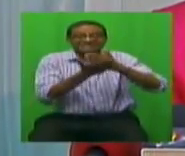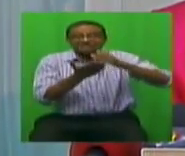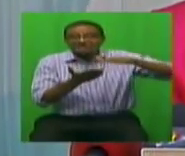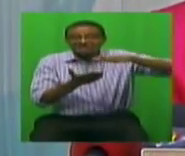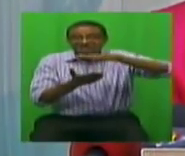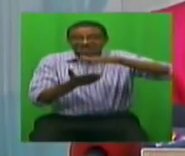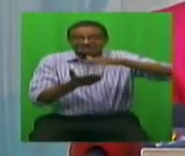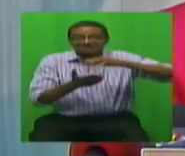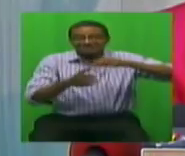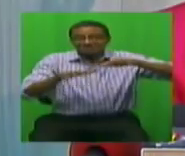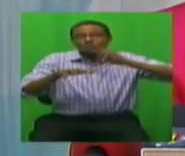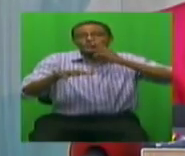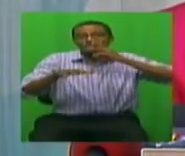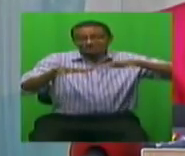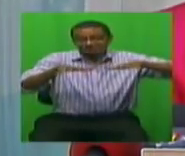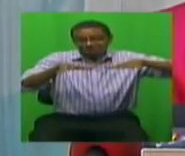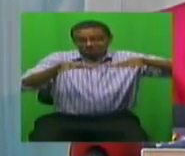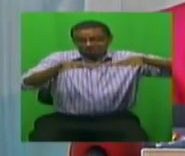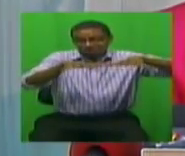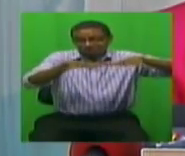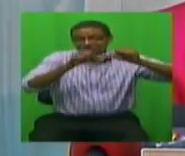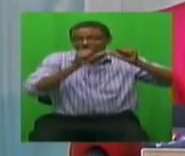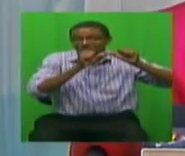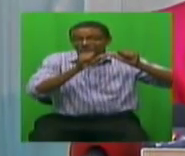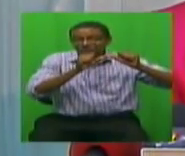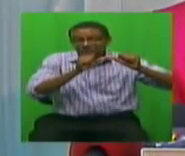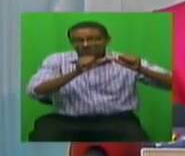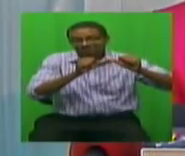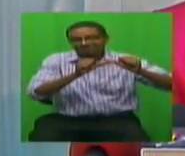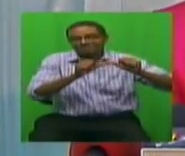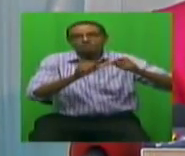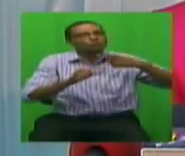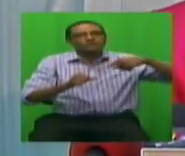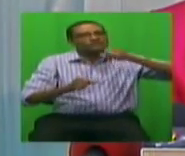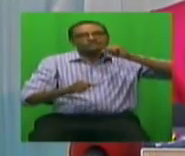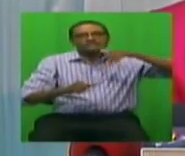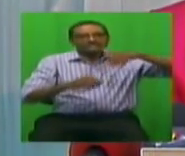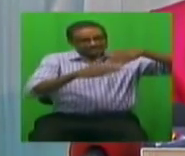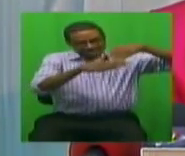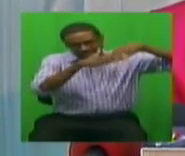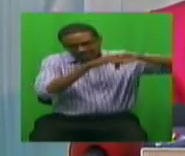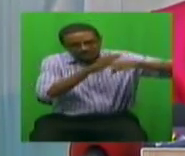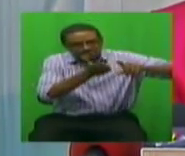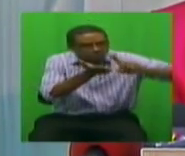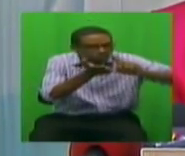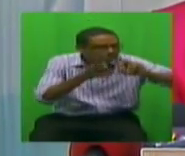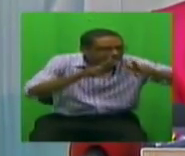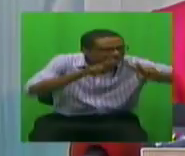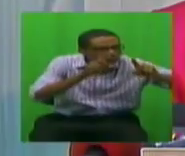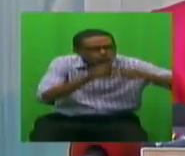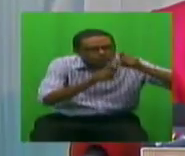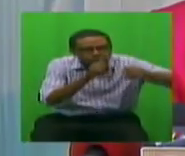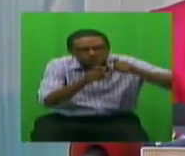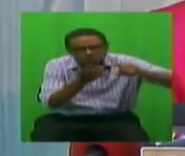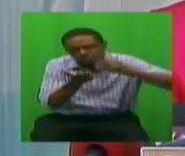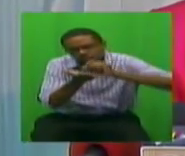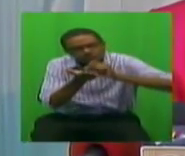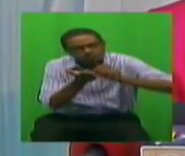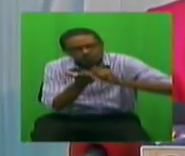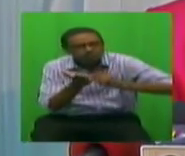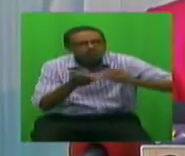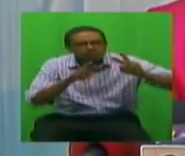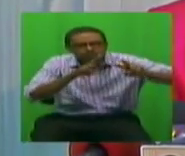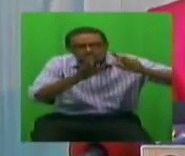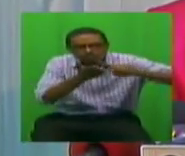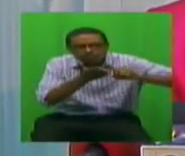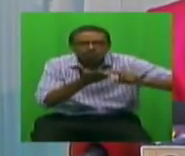so we have not gotten the clearance to go in, so assessments have not been done in there as yet. But as soon as we get the clearance, we have persons on